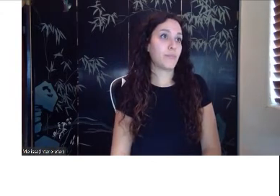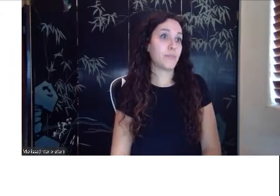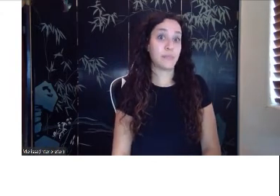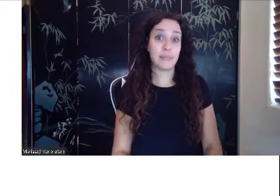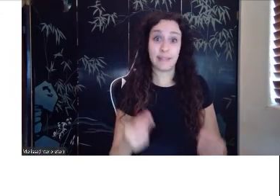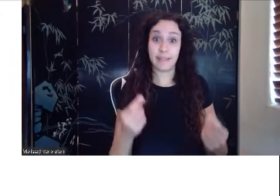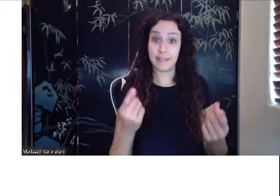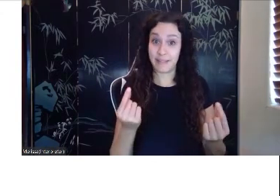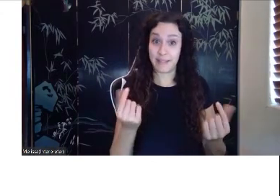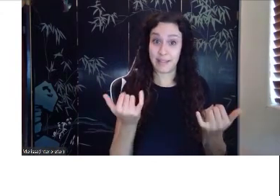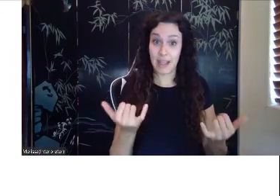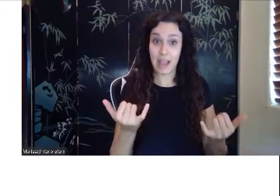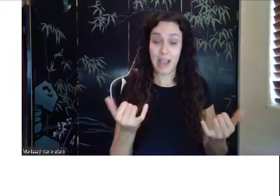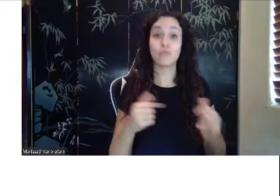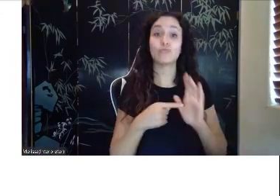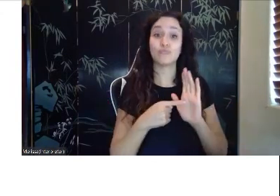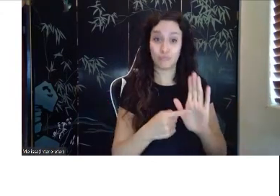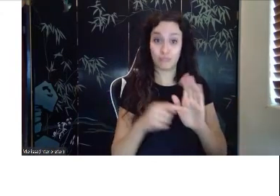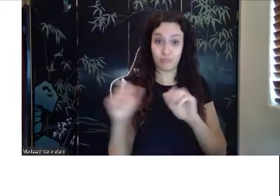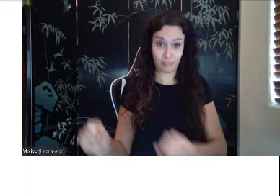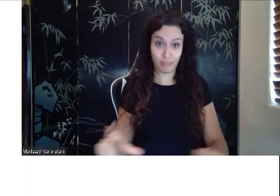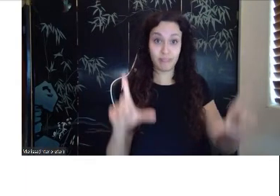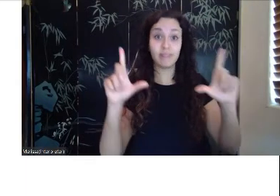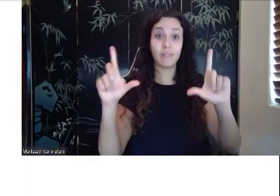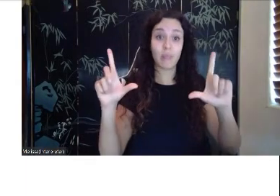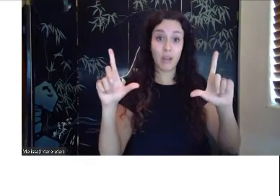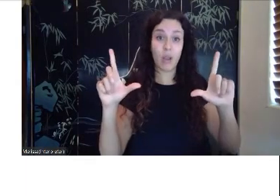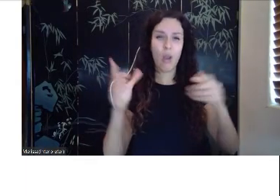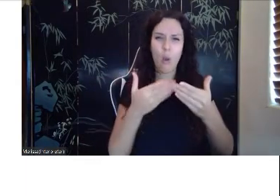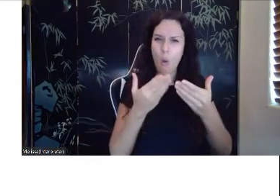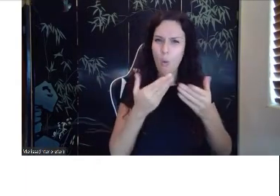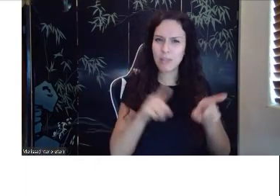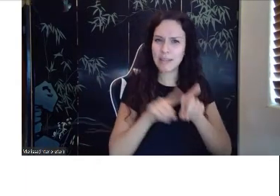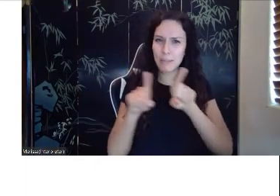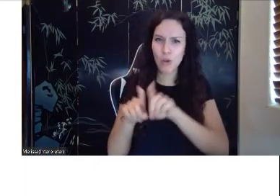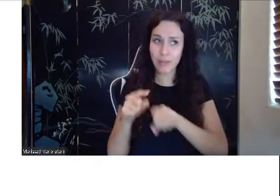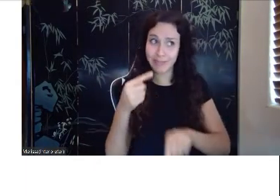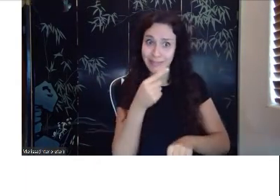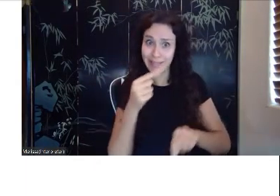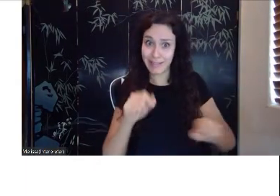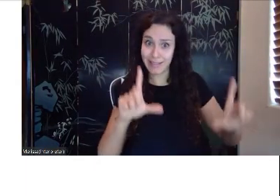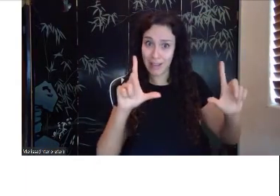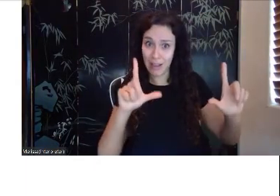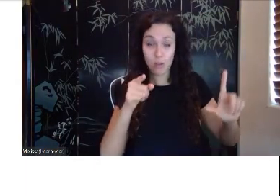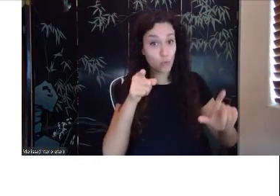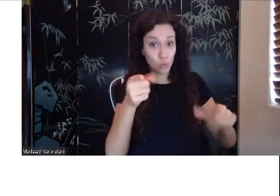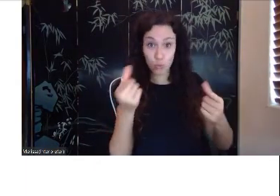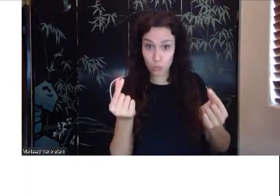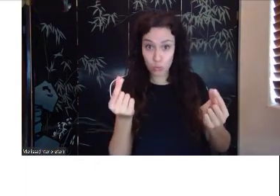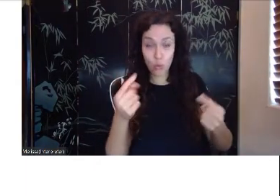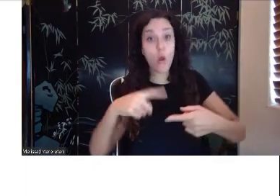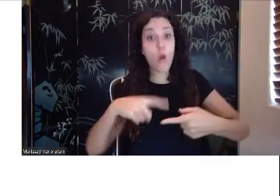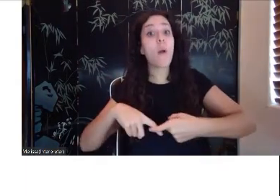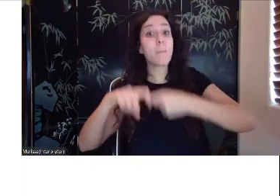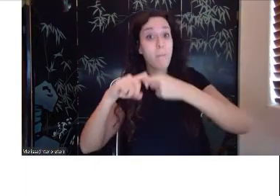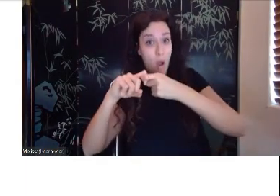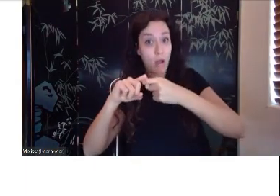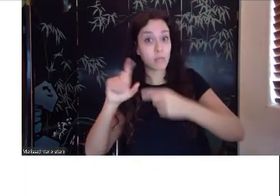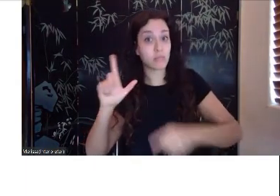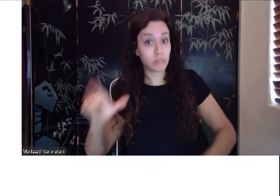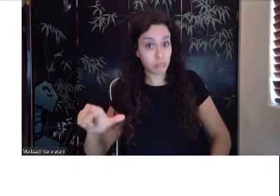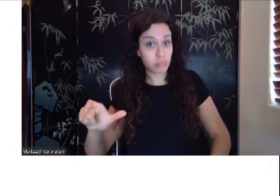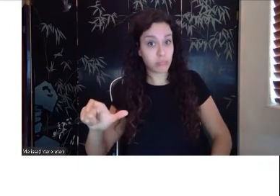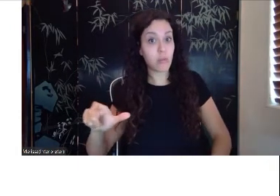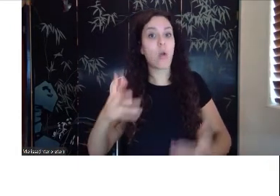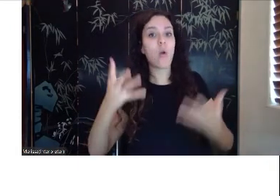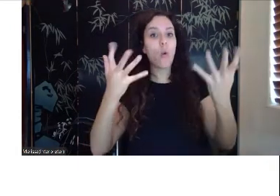So what I'm going to do is I'm going to show you the next slide, and it's very similar to this slide. And I want you to pause the